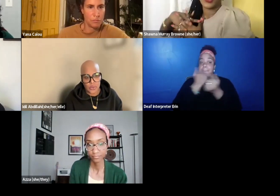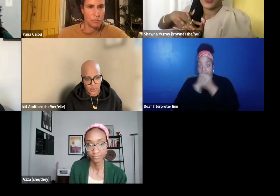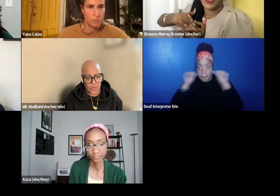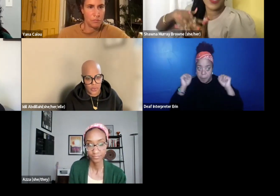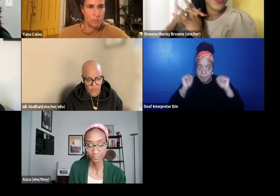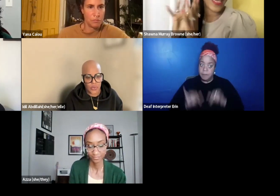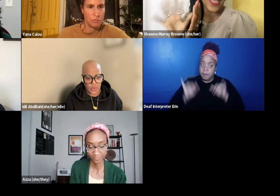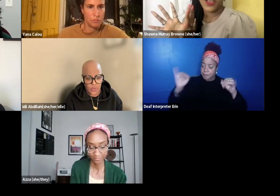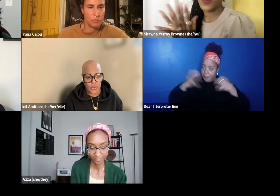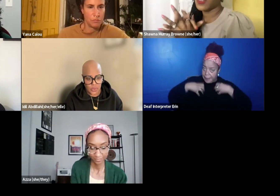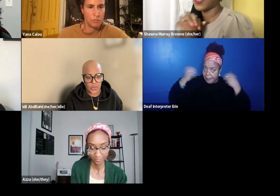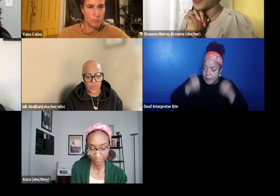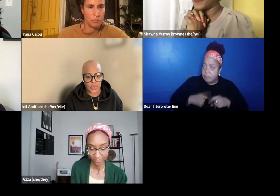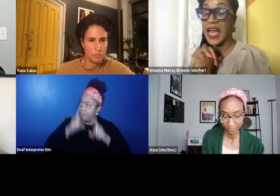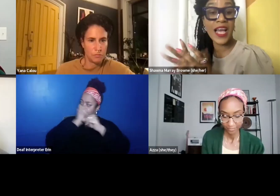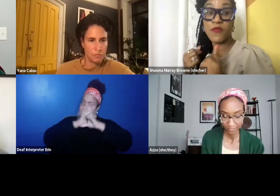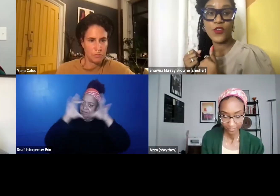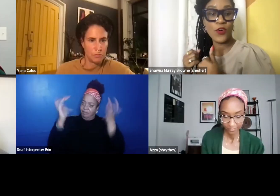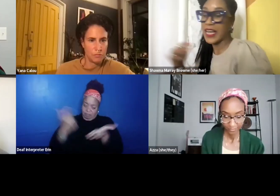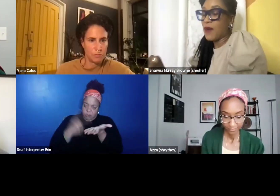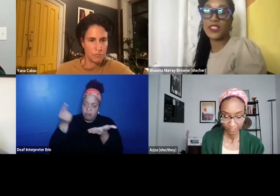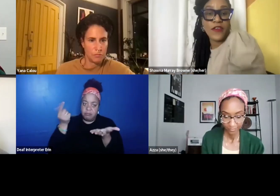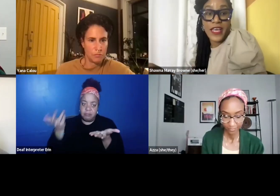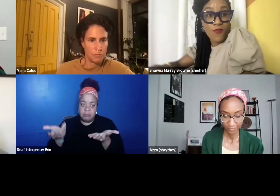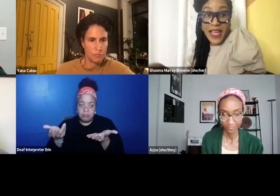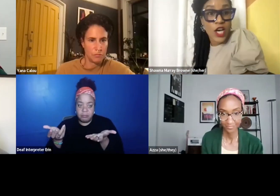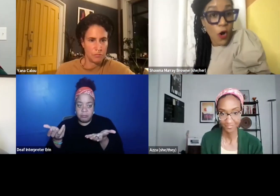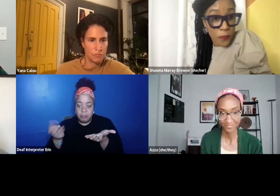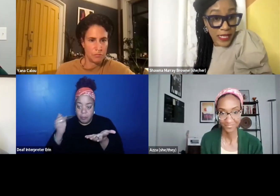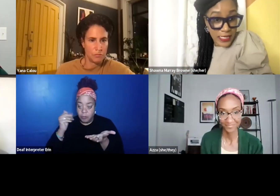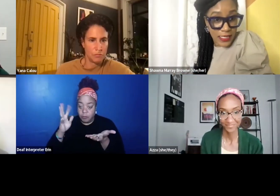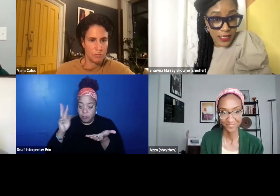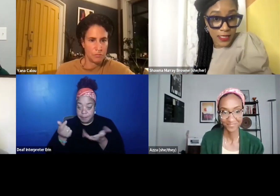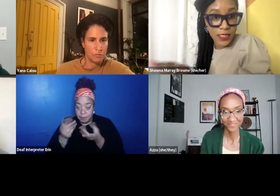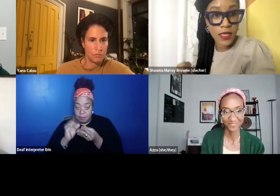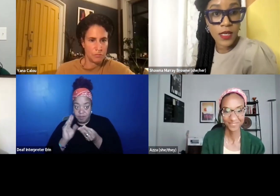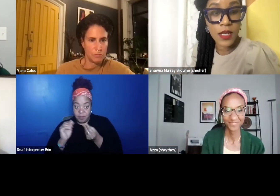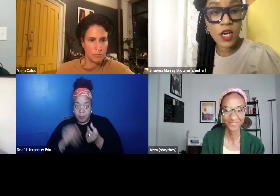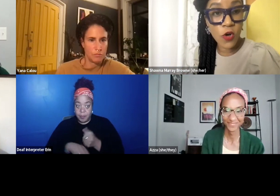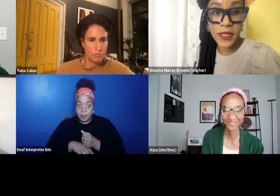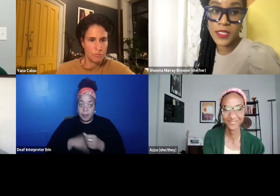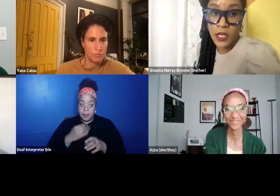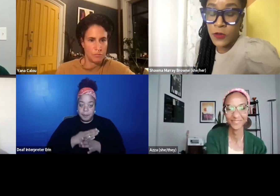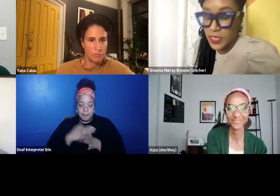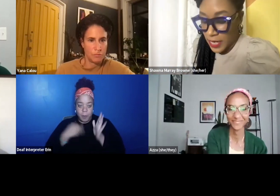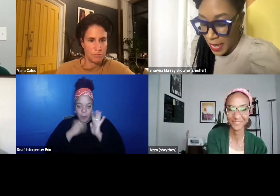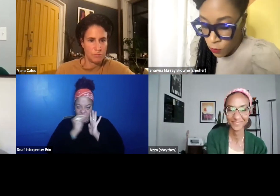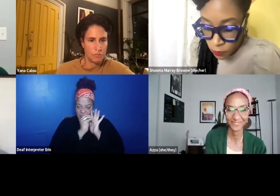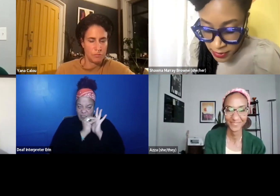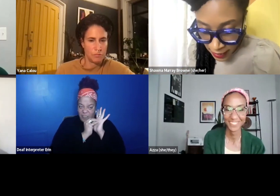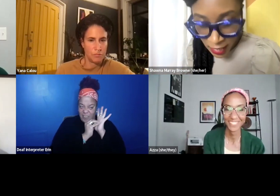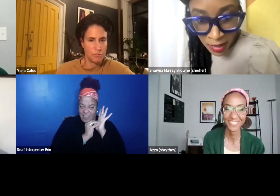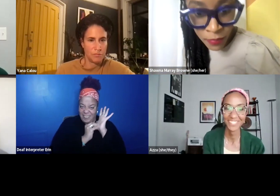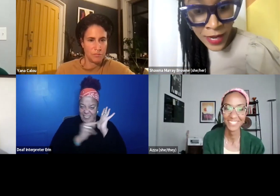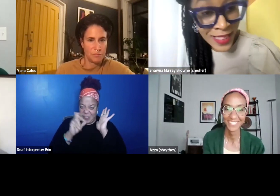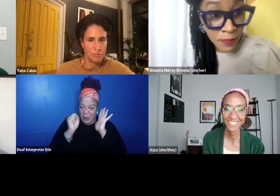This is Shauna. Thank you. I am full. Like, I was over here writing copious copious notes, and I will